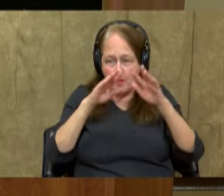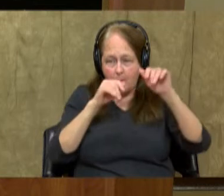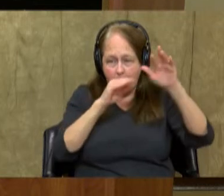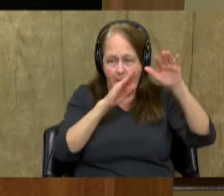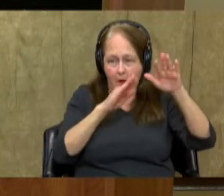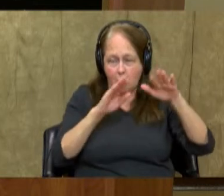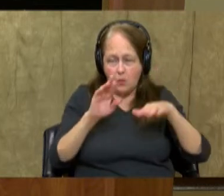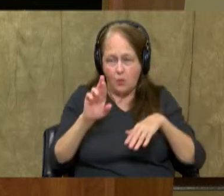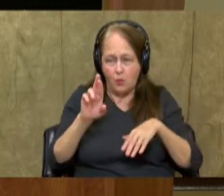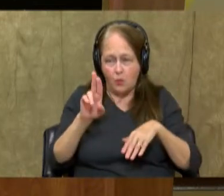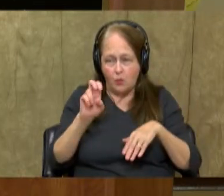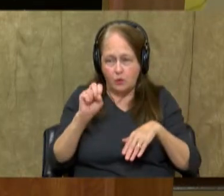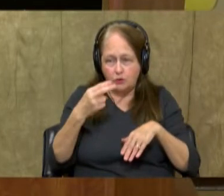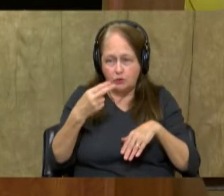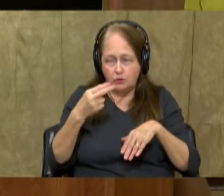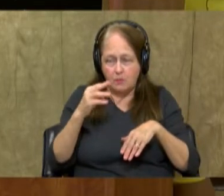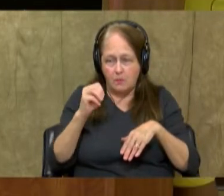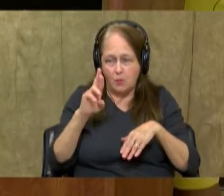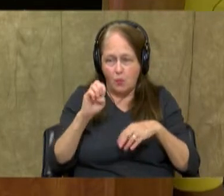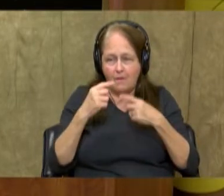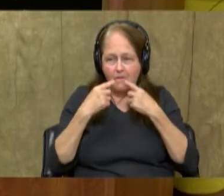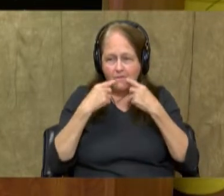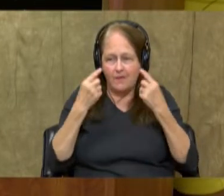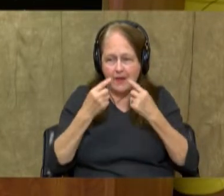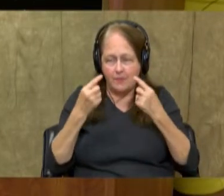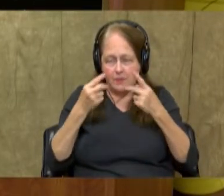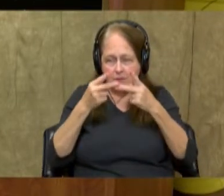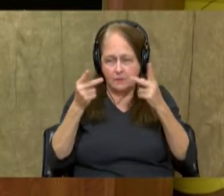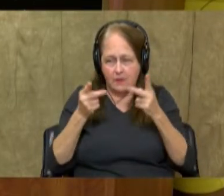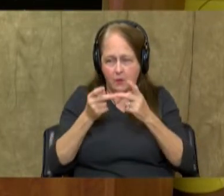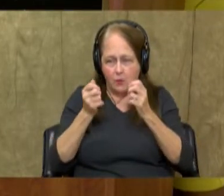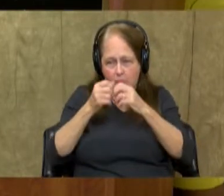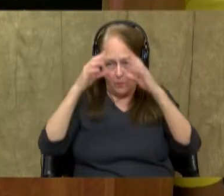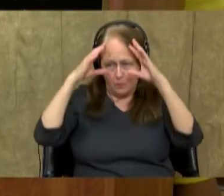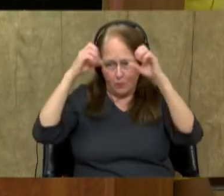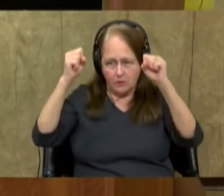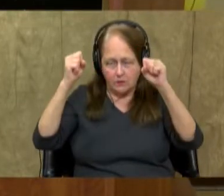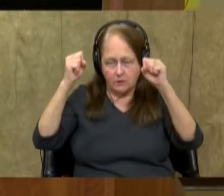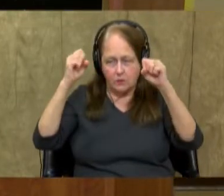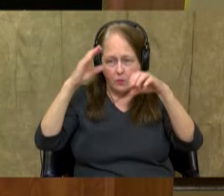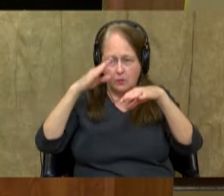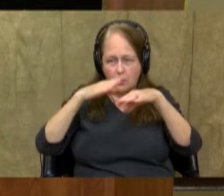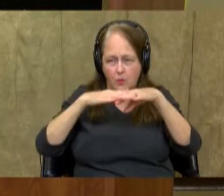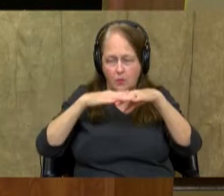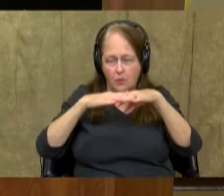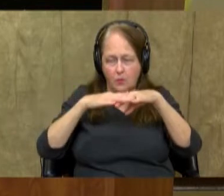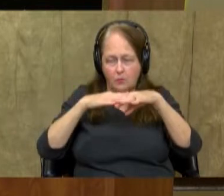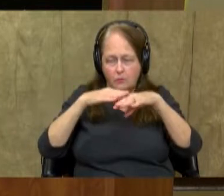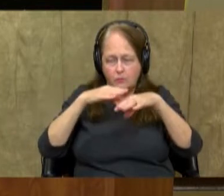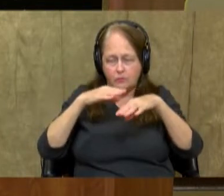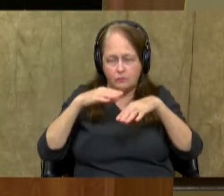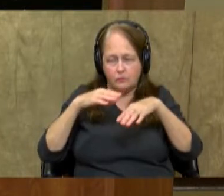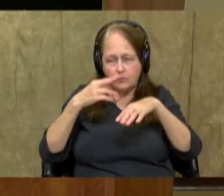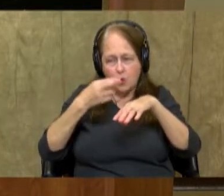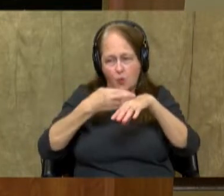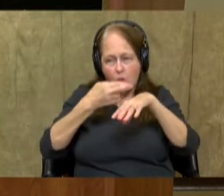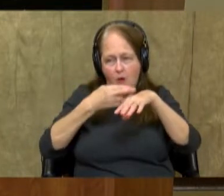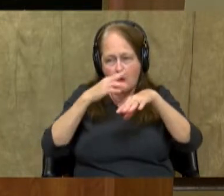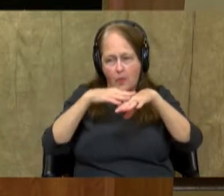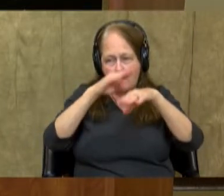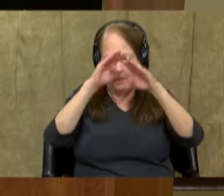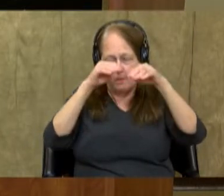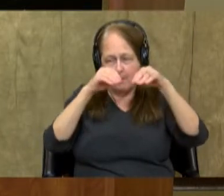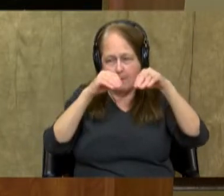All right, let's move on from there. Second paragraph. Theodore Roosevelt was born on October the